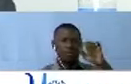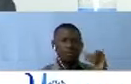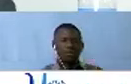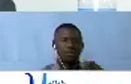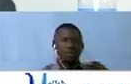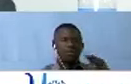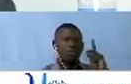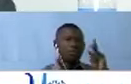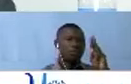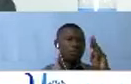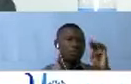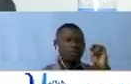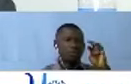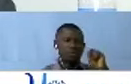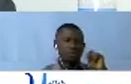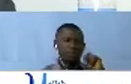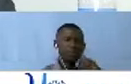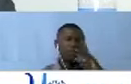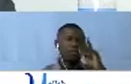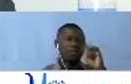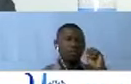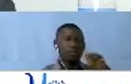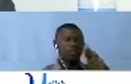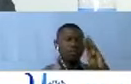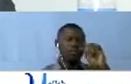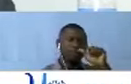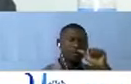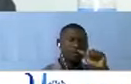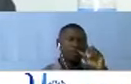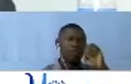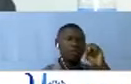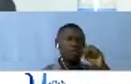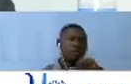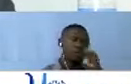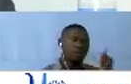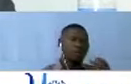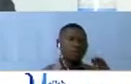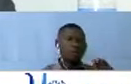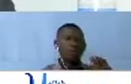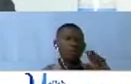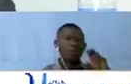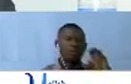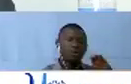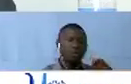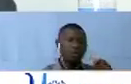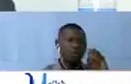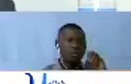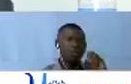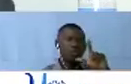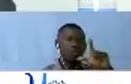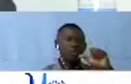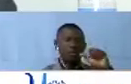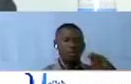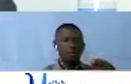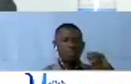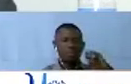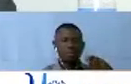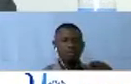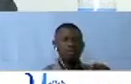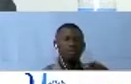Senindur Dombasso head and somebody else no Lamin Cisse. So it's we are six representation. Okay, six.